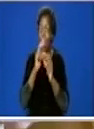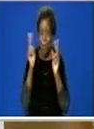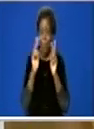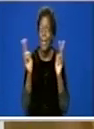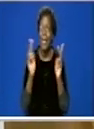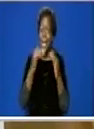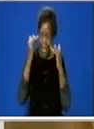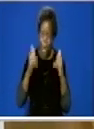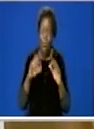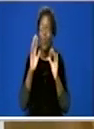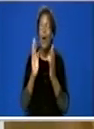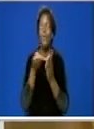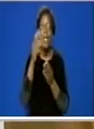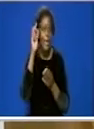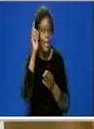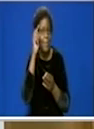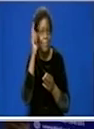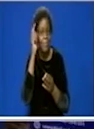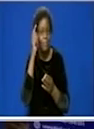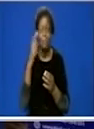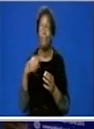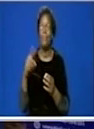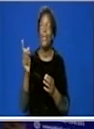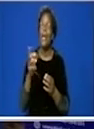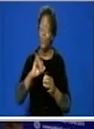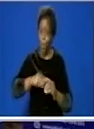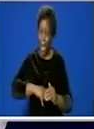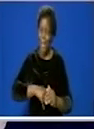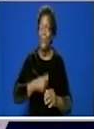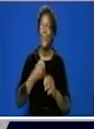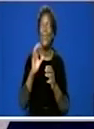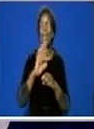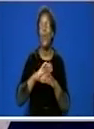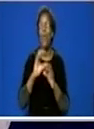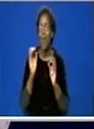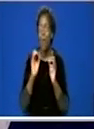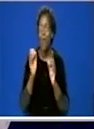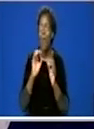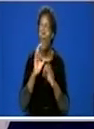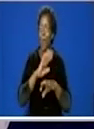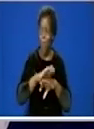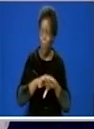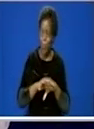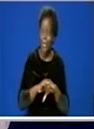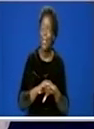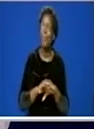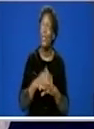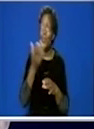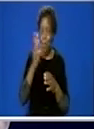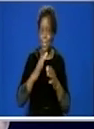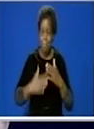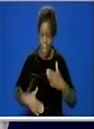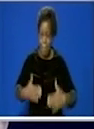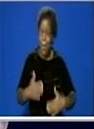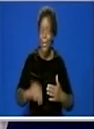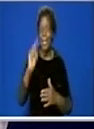you have the right mindset. Yes. And how does it feel? It feels... Feels like I'm gunning for a straight A in my biology exam,